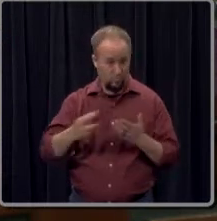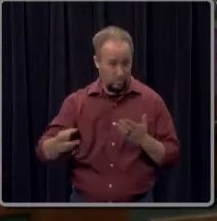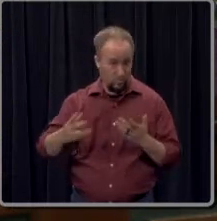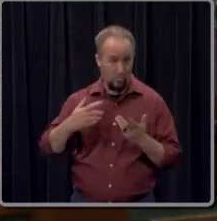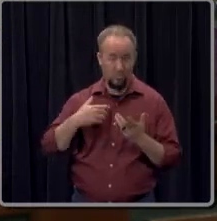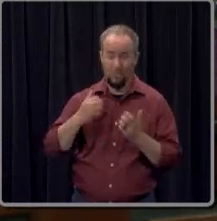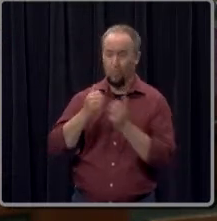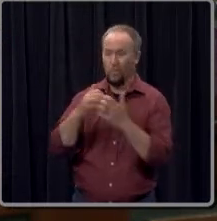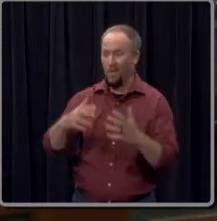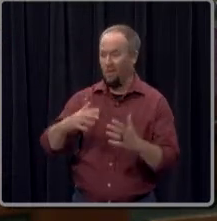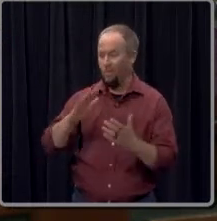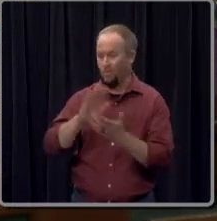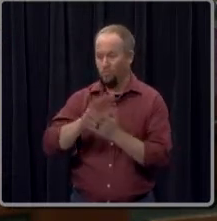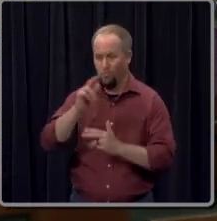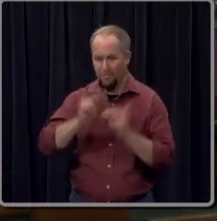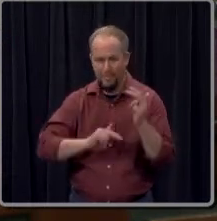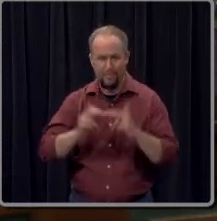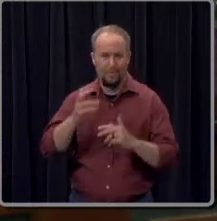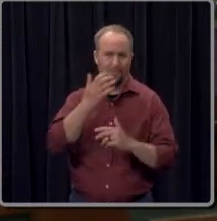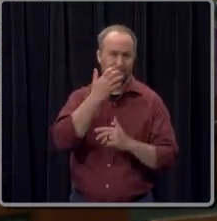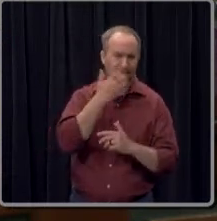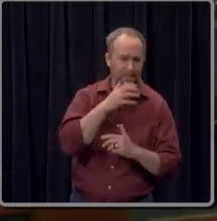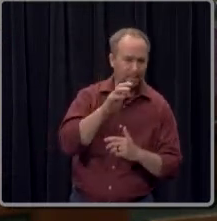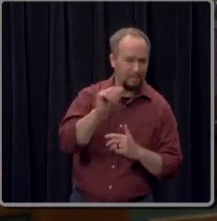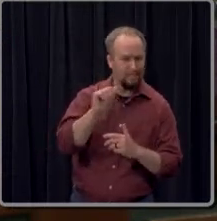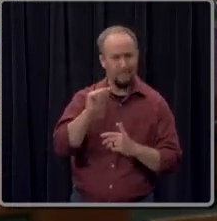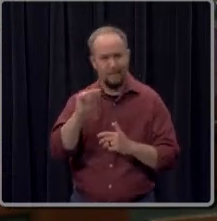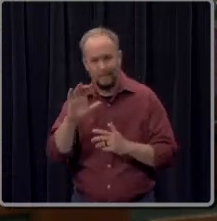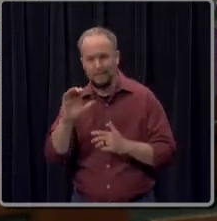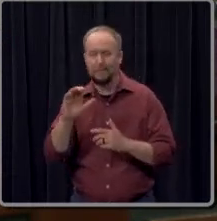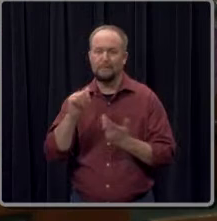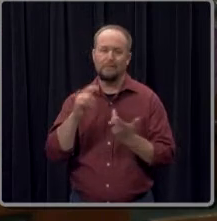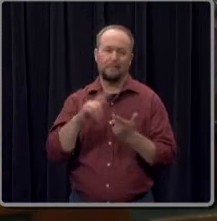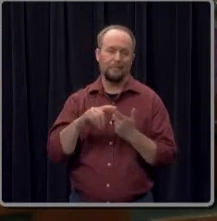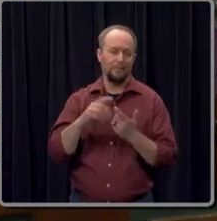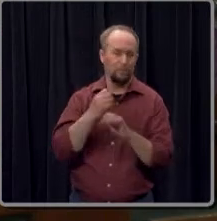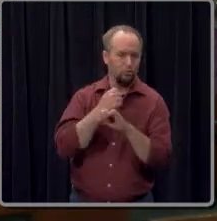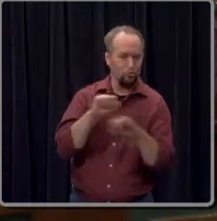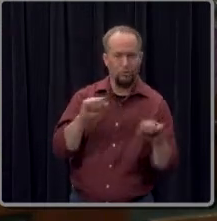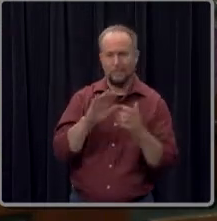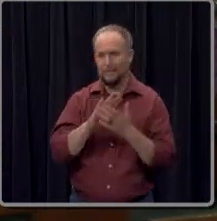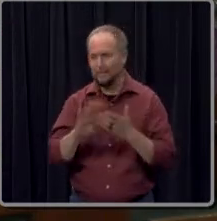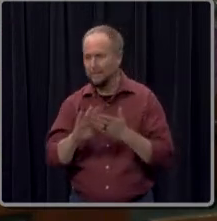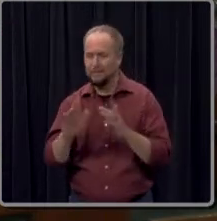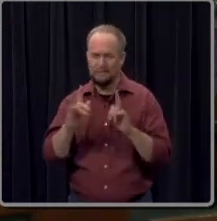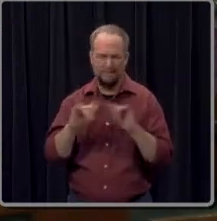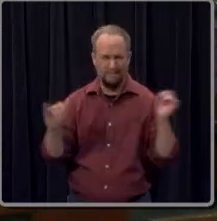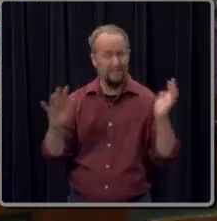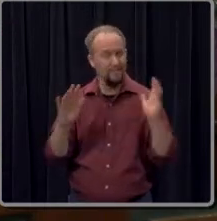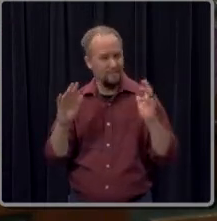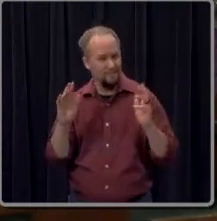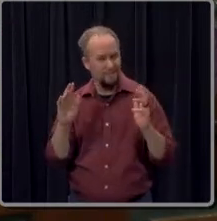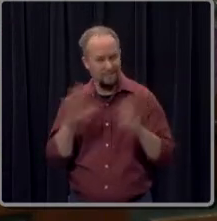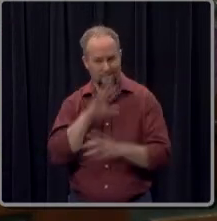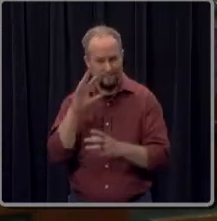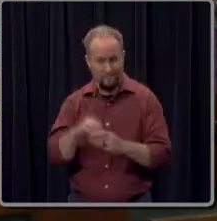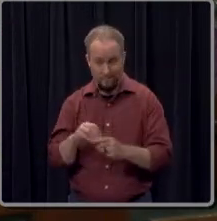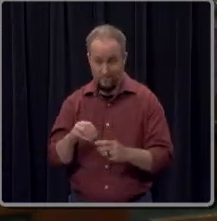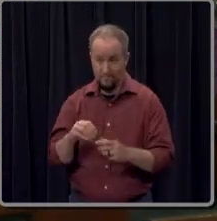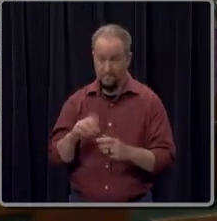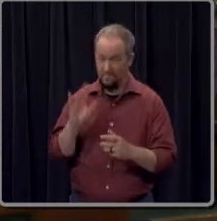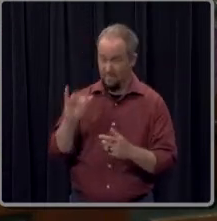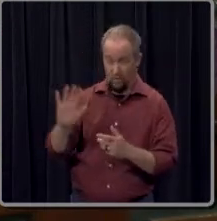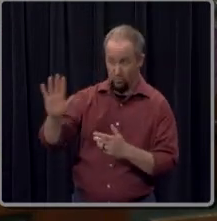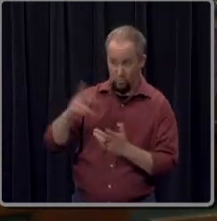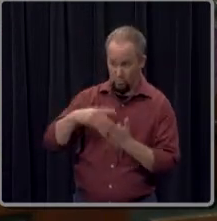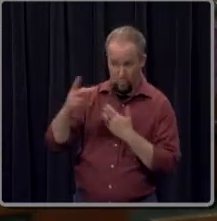school buildings, without the heating and the air conditioning and the security and the cleaning, that the Head Start